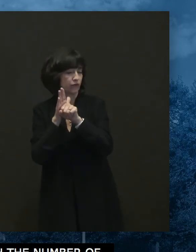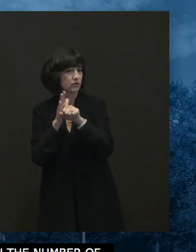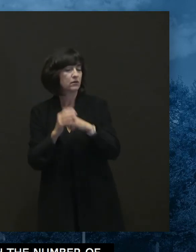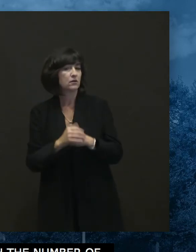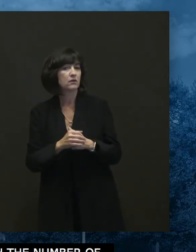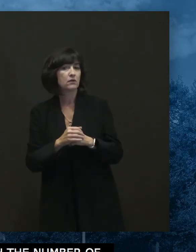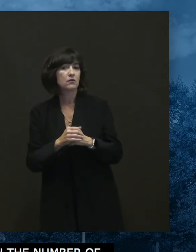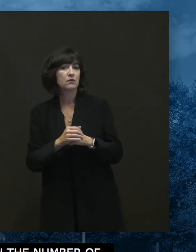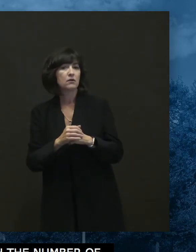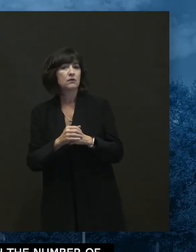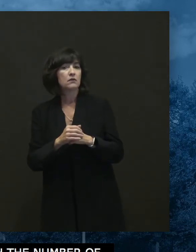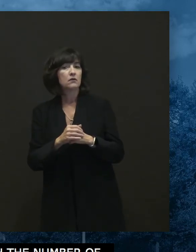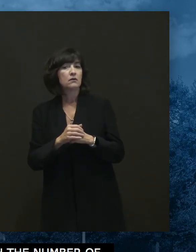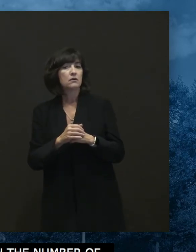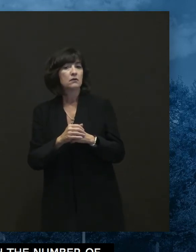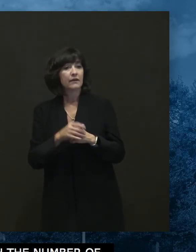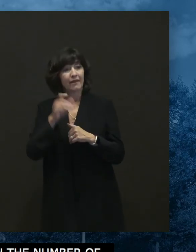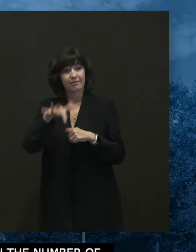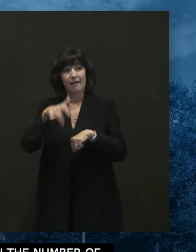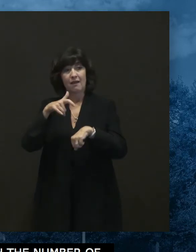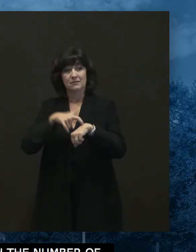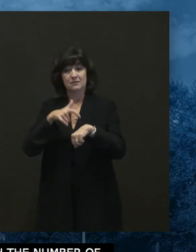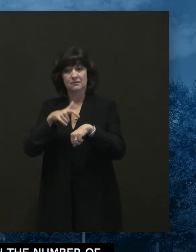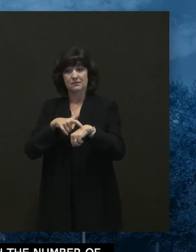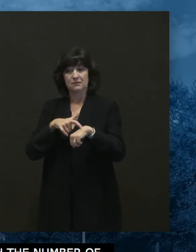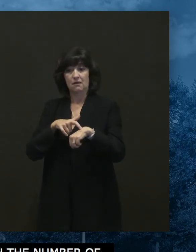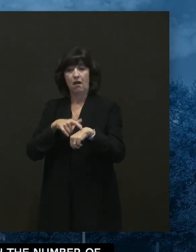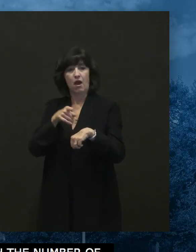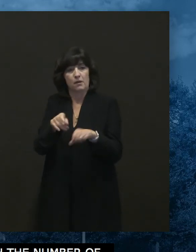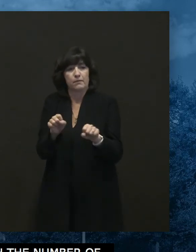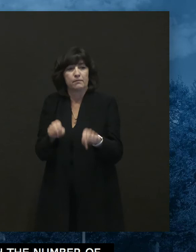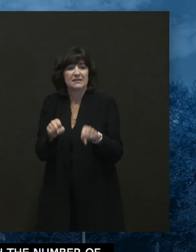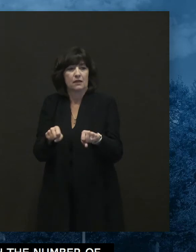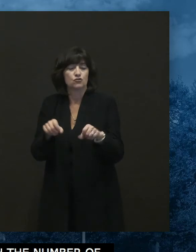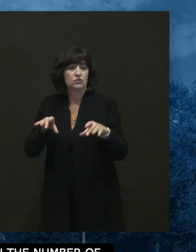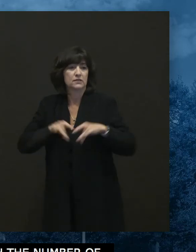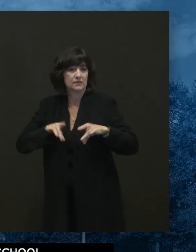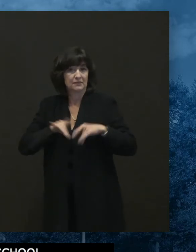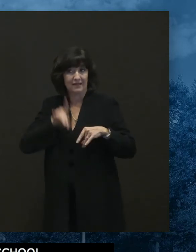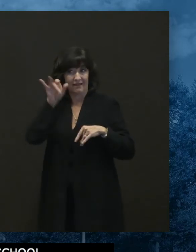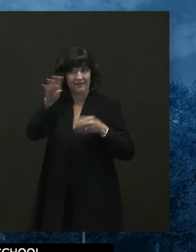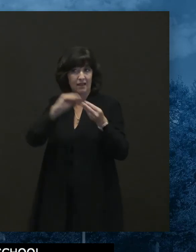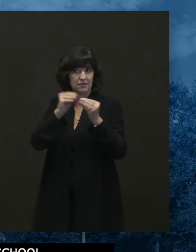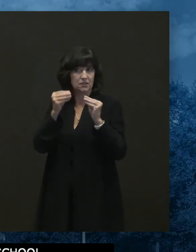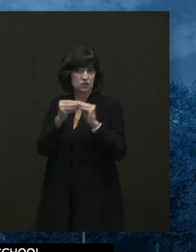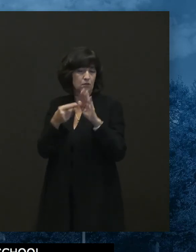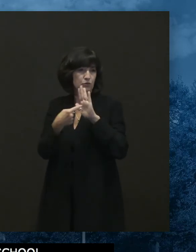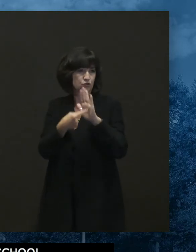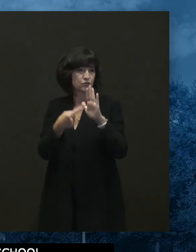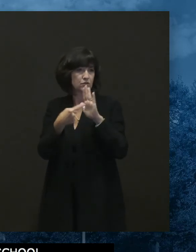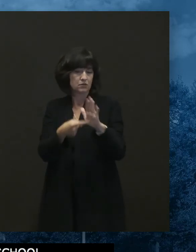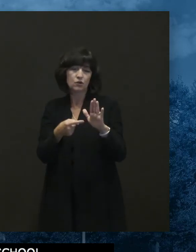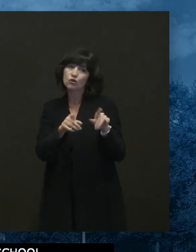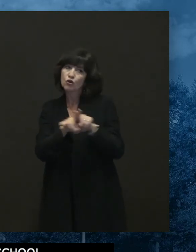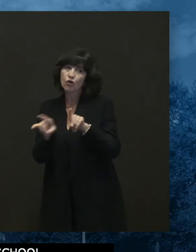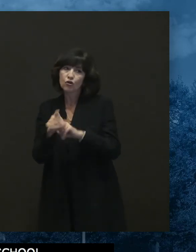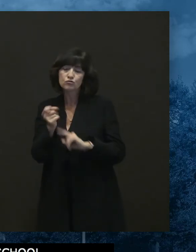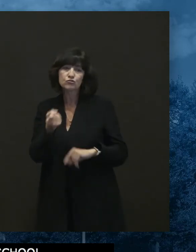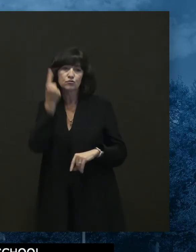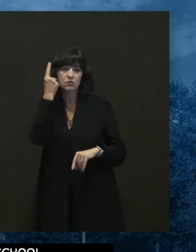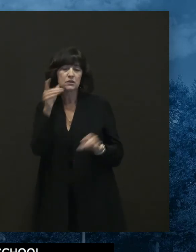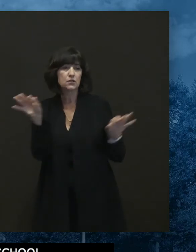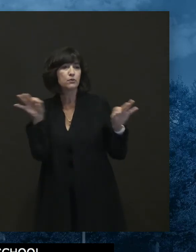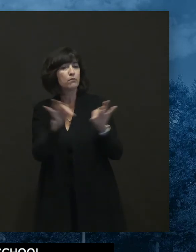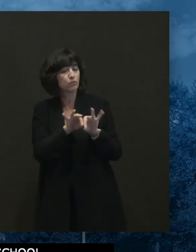the time when they were potentially contagious. That's what those numbers represent. I also think it's